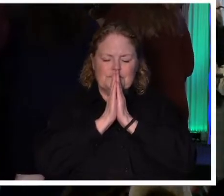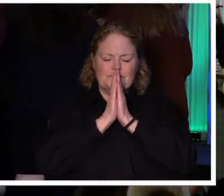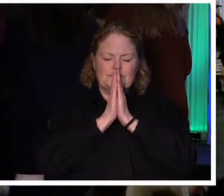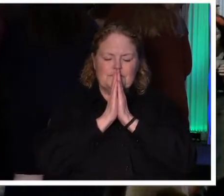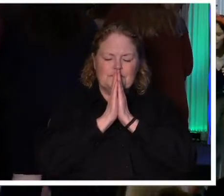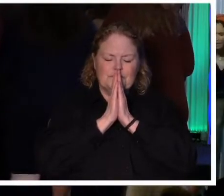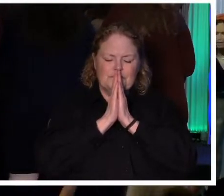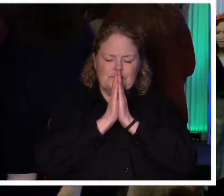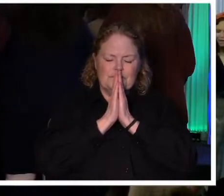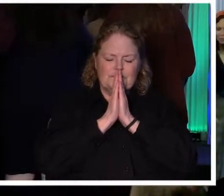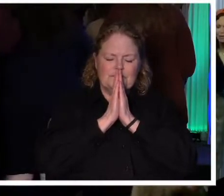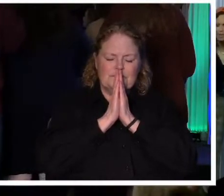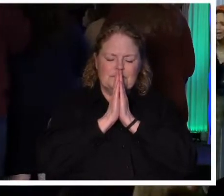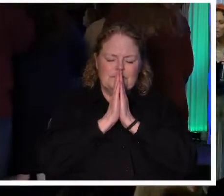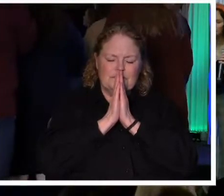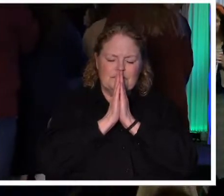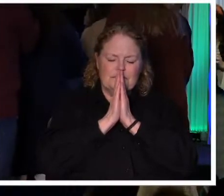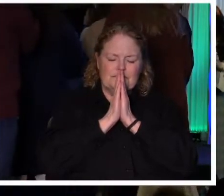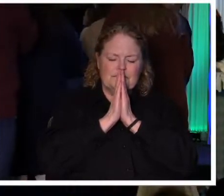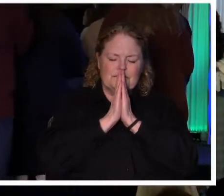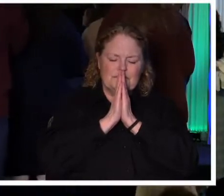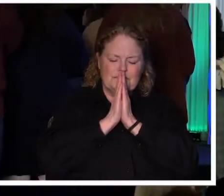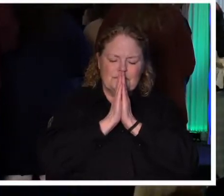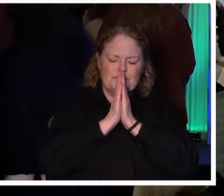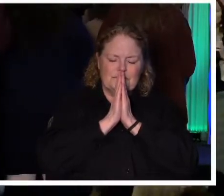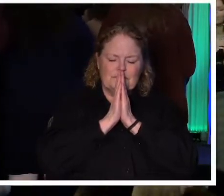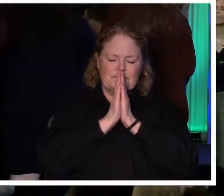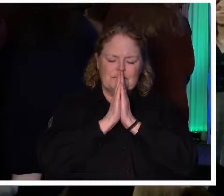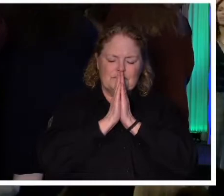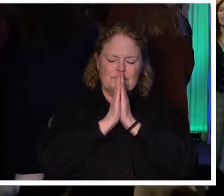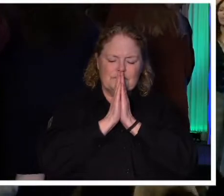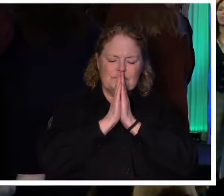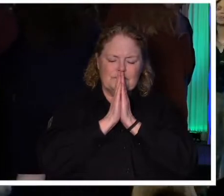Some of you need some things that are changed in you today.